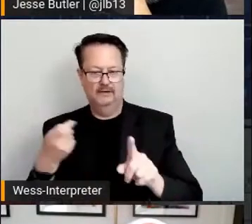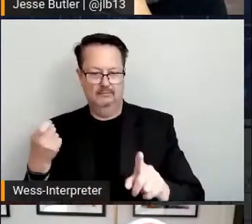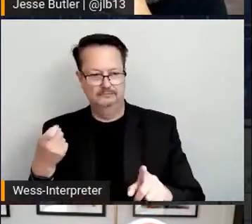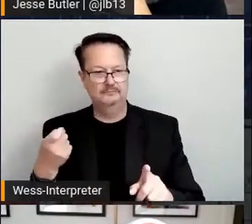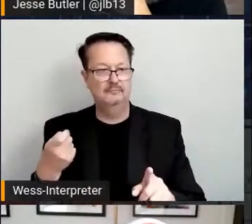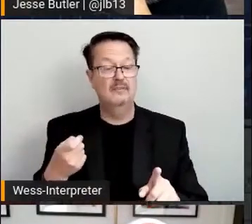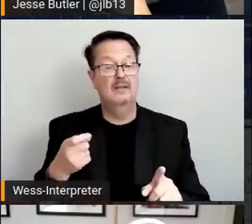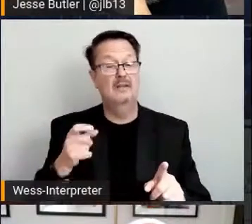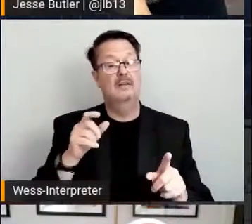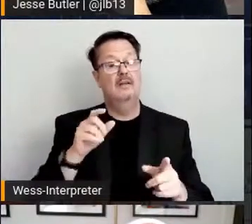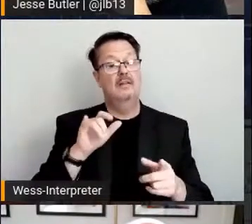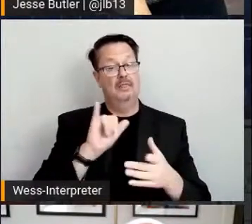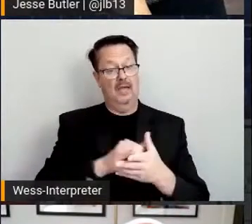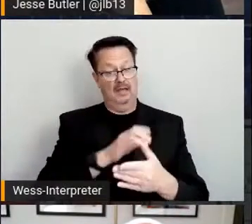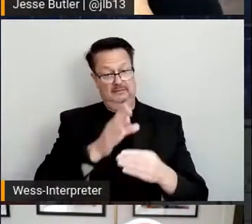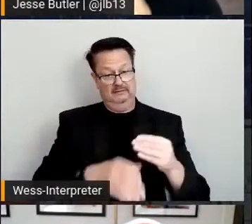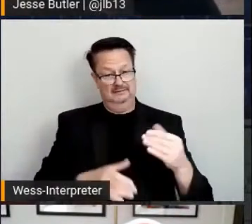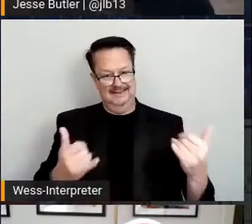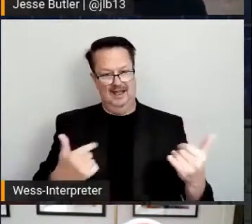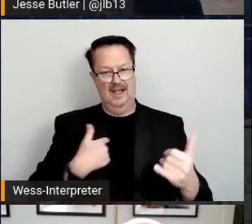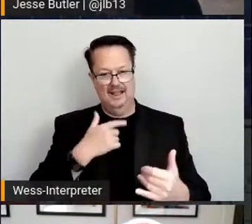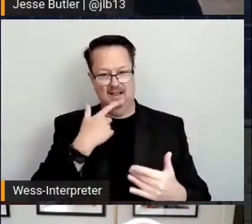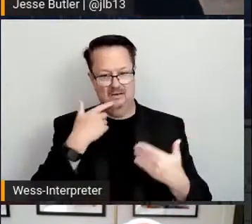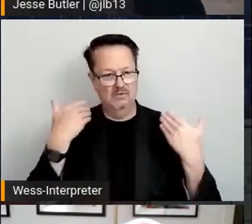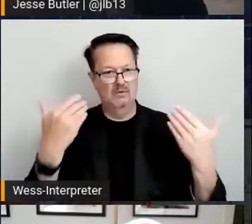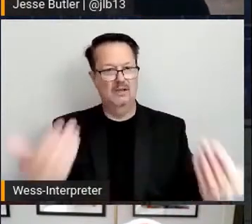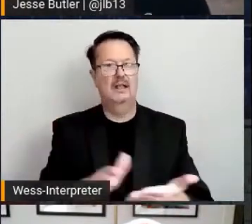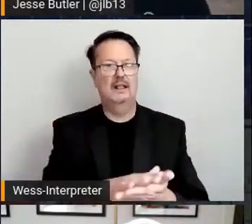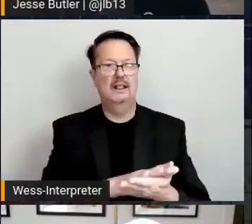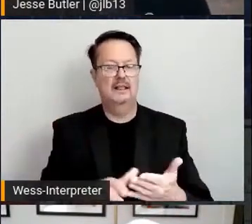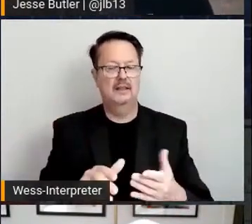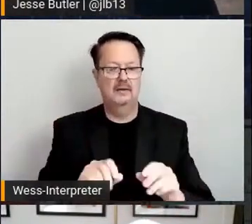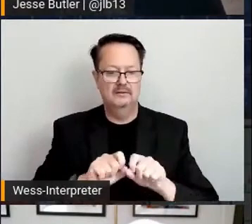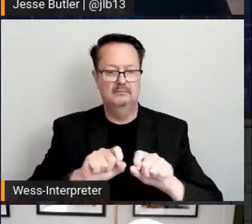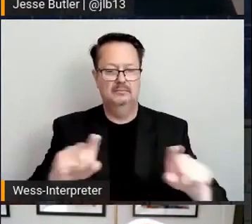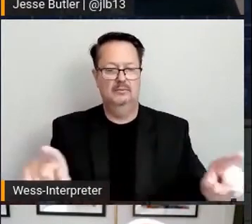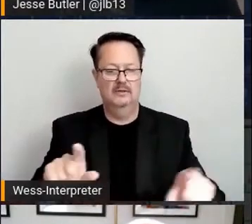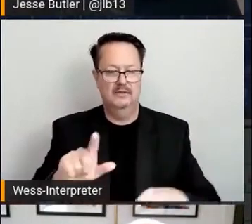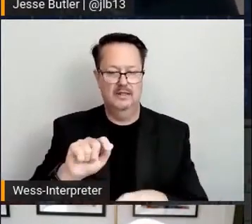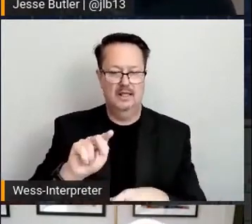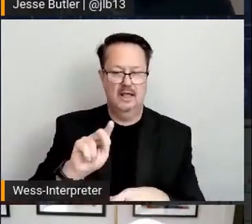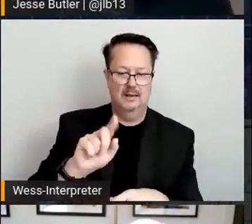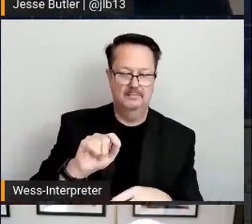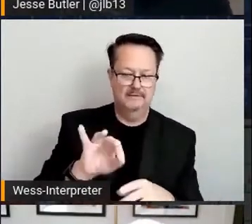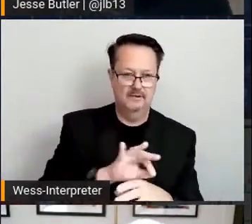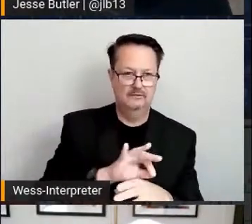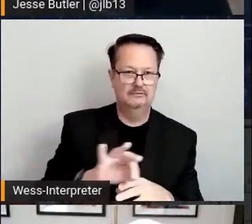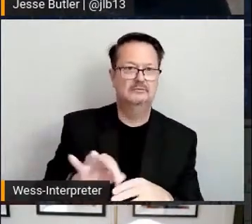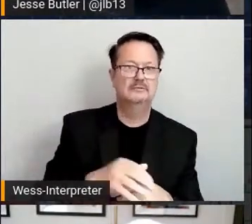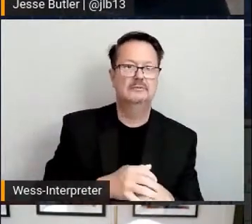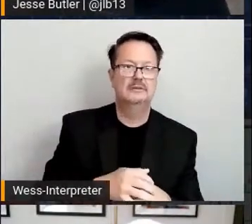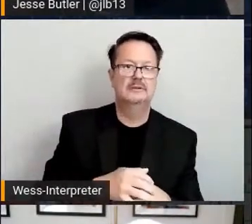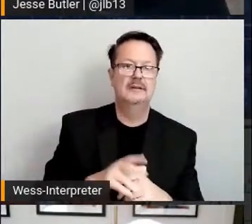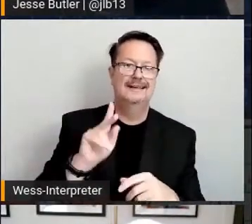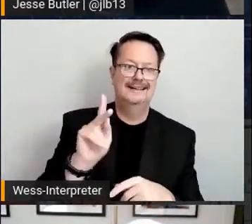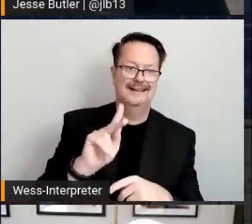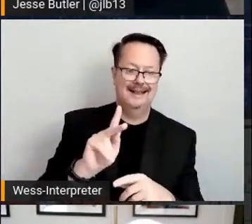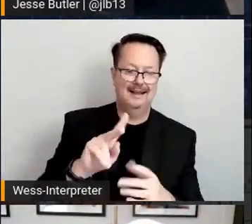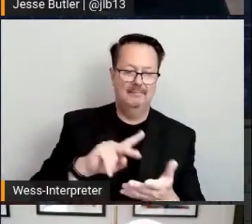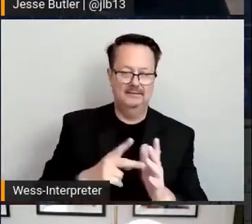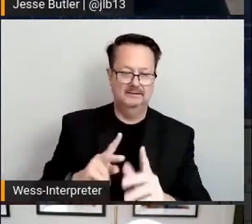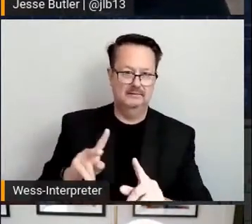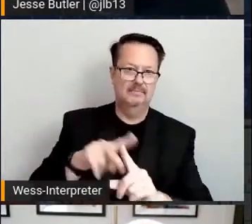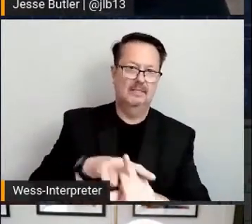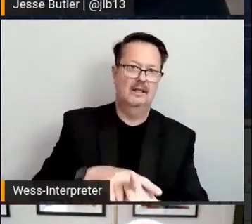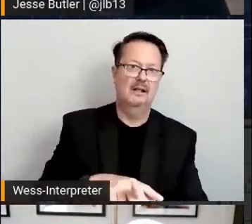With that said, I can go ahead and directly deploy our Lambda functions. I'll go and click on apply.